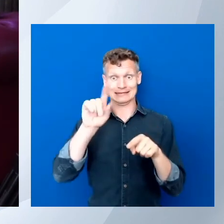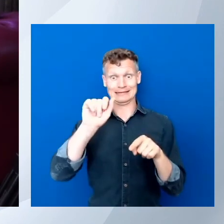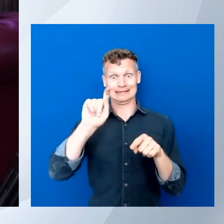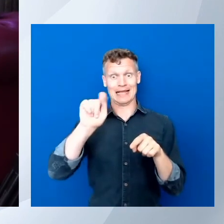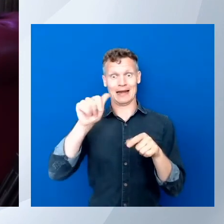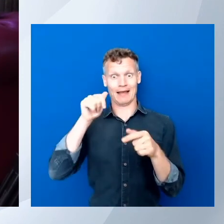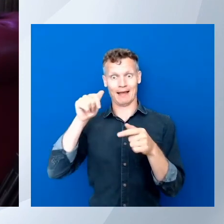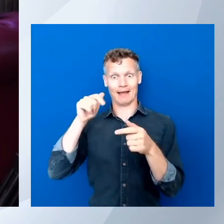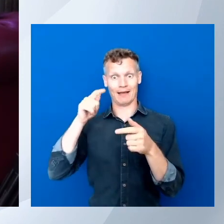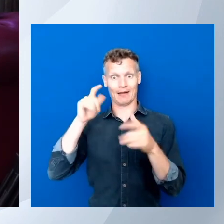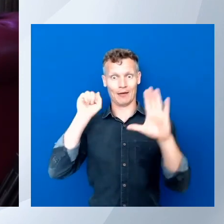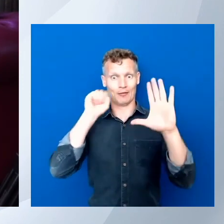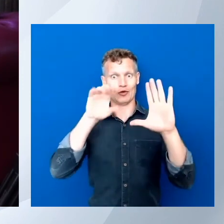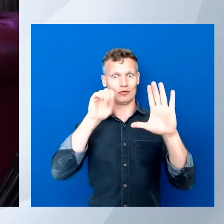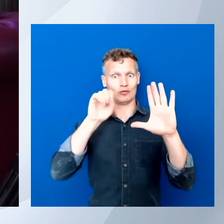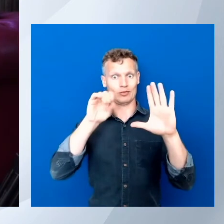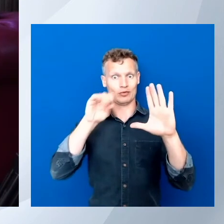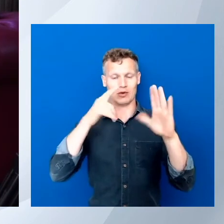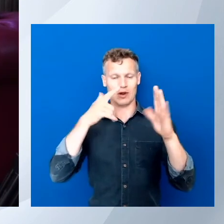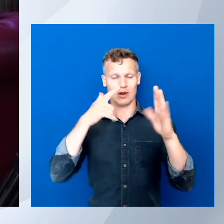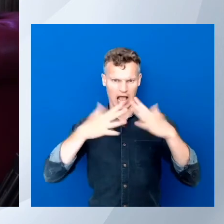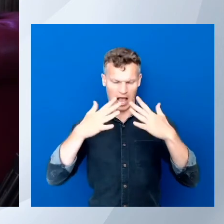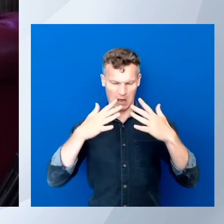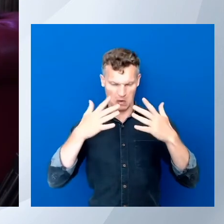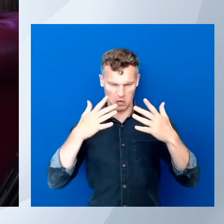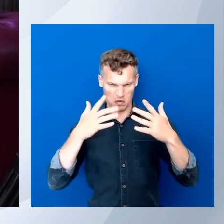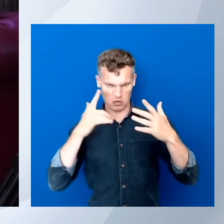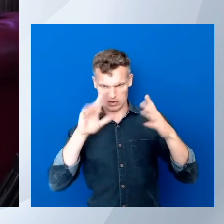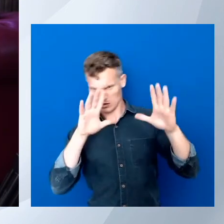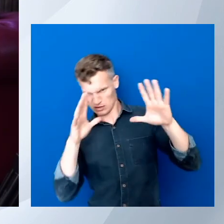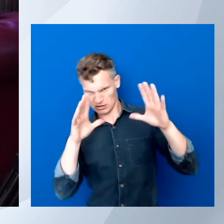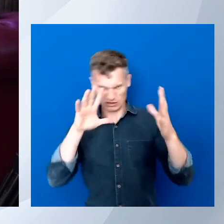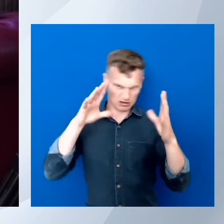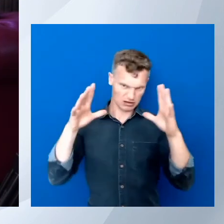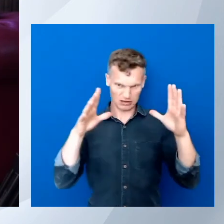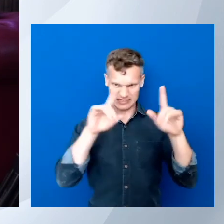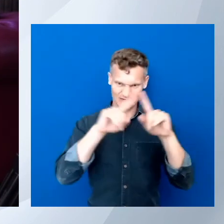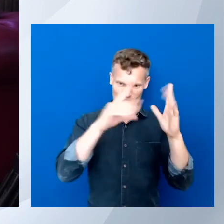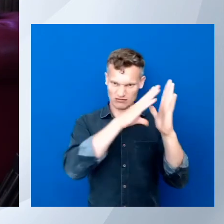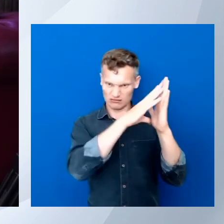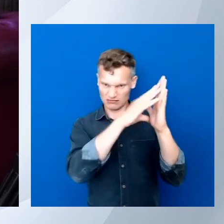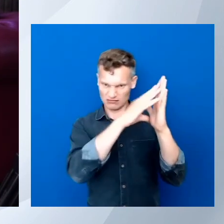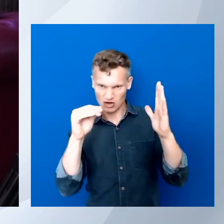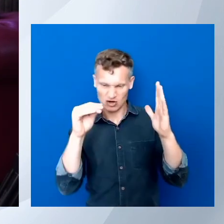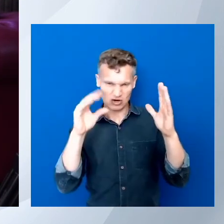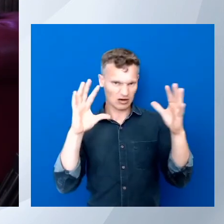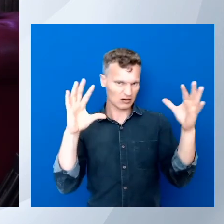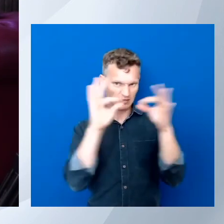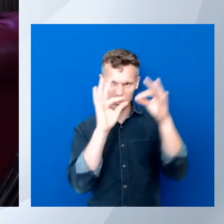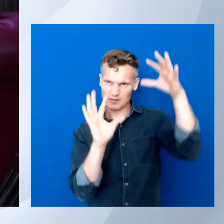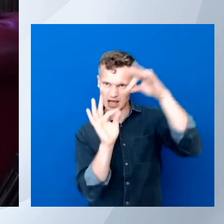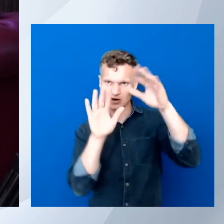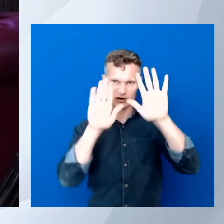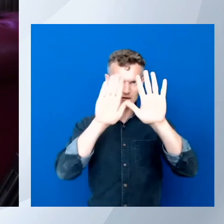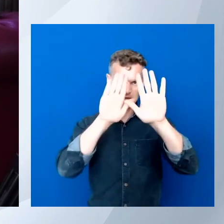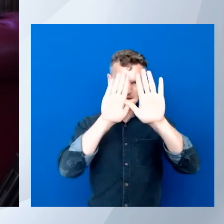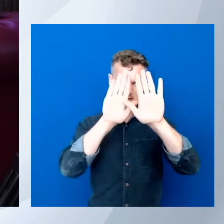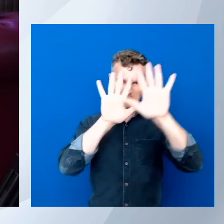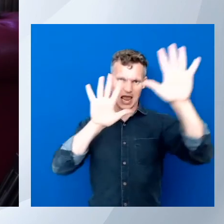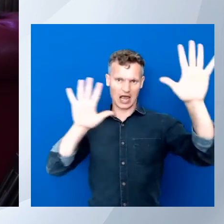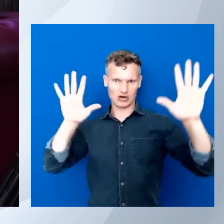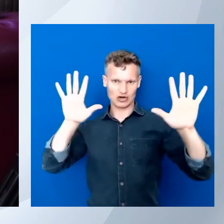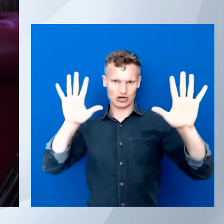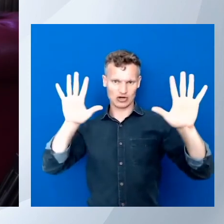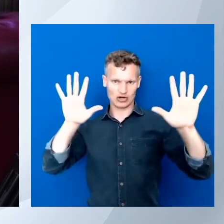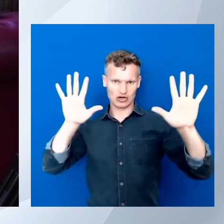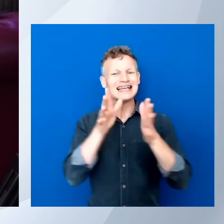connection. What does this pattern look like, and how can I influence that? Well, explainers help you pull this black box apart